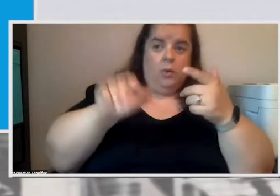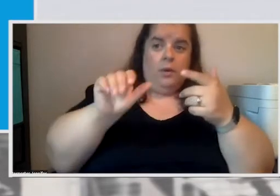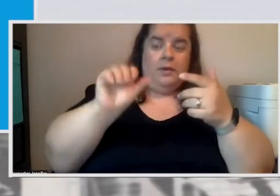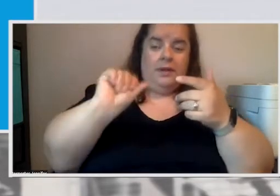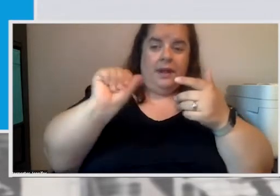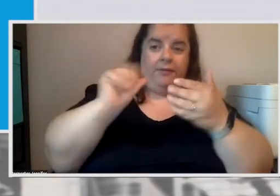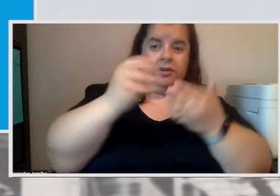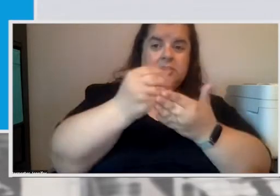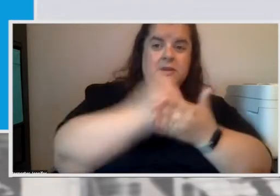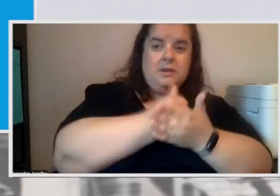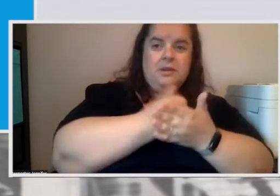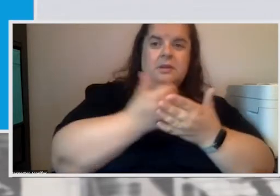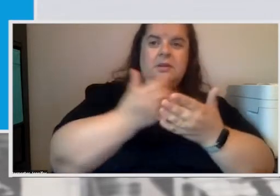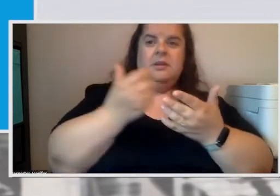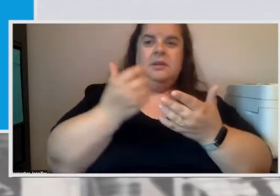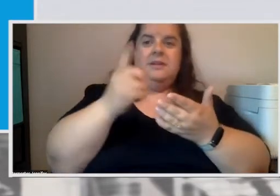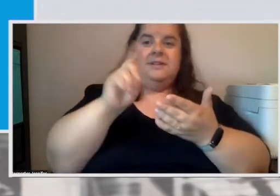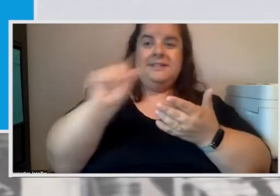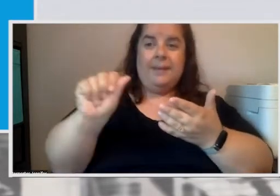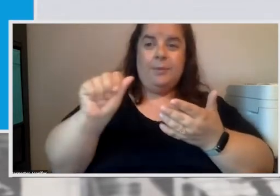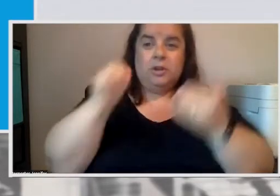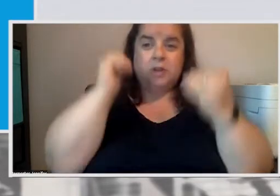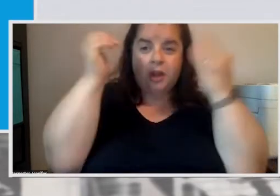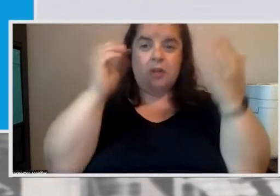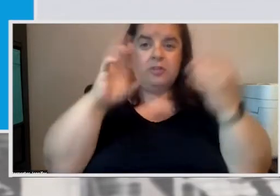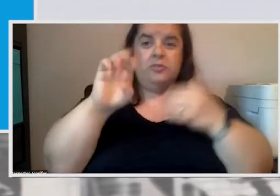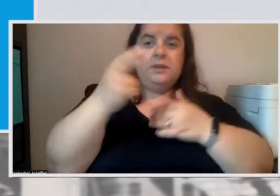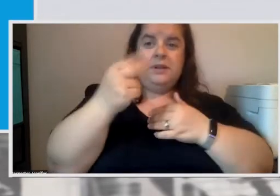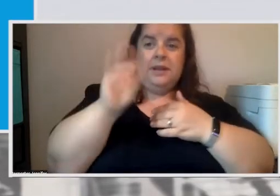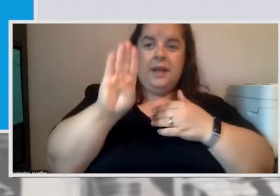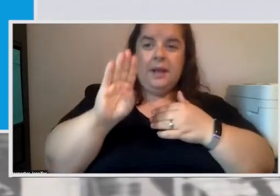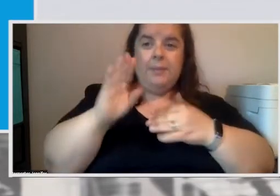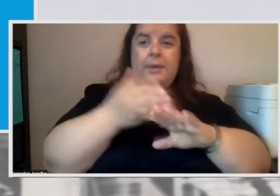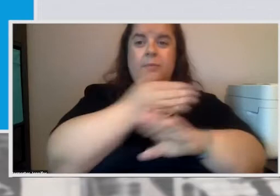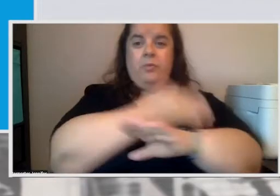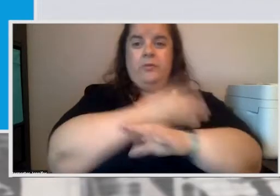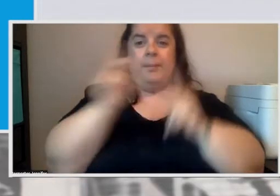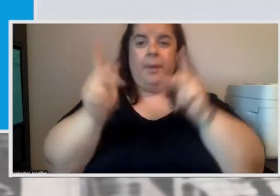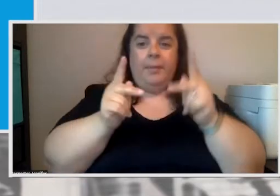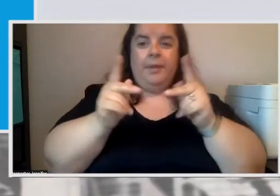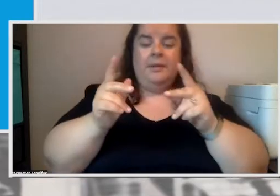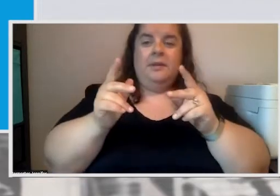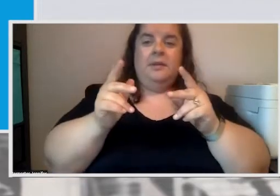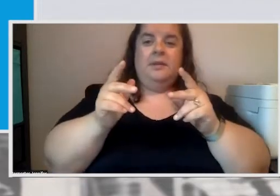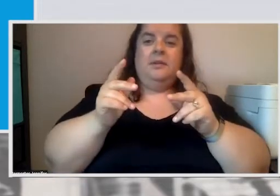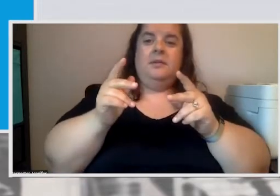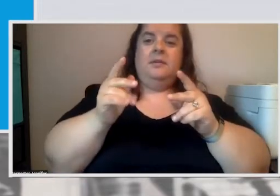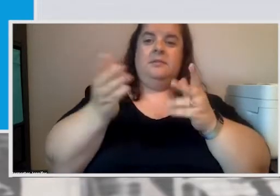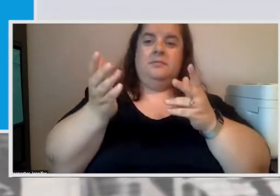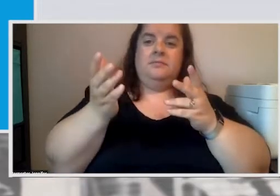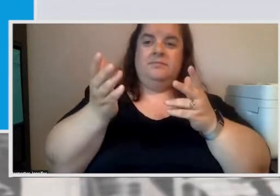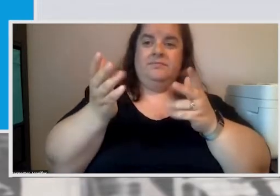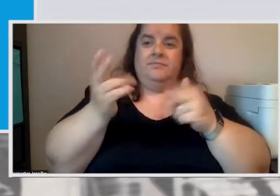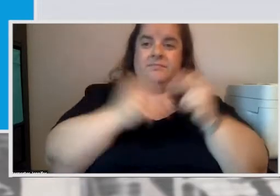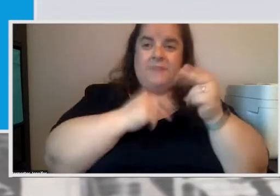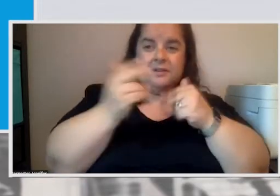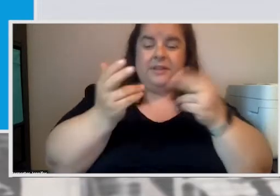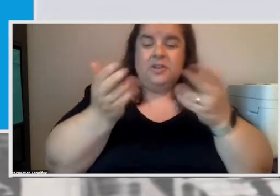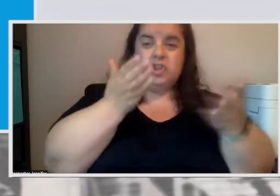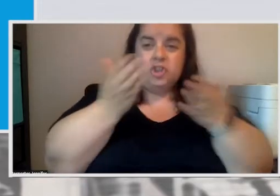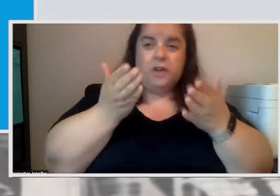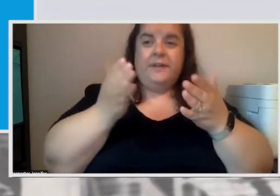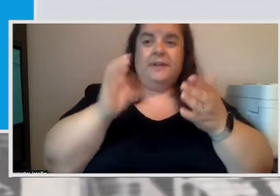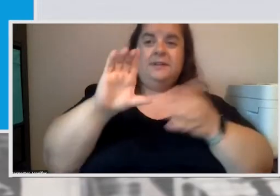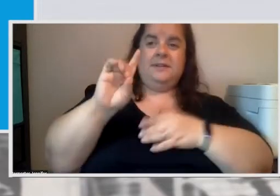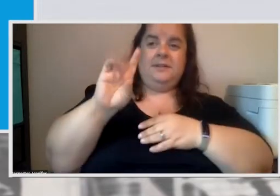disabled adults and or seniors, rehab or construction of a public facility serving a CDBG eligible neighborhood or clientele. So that could